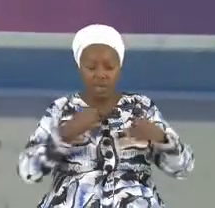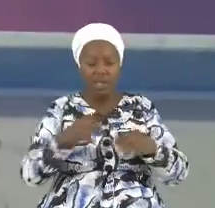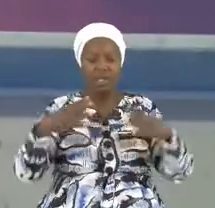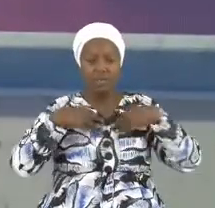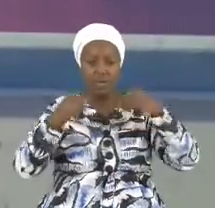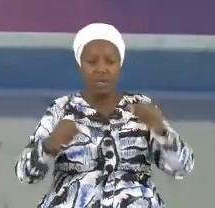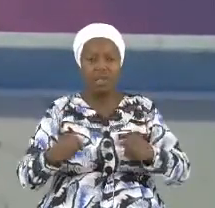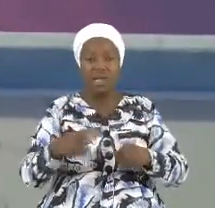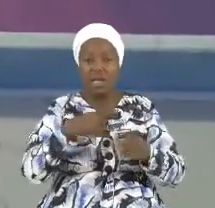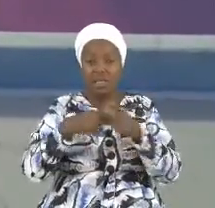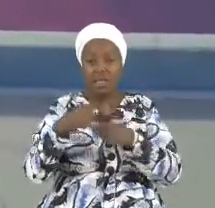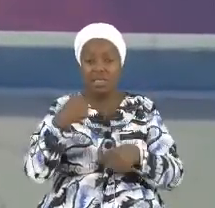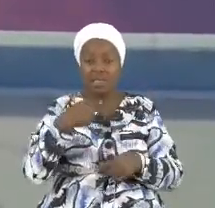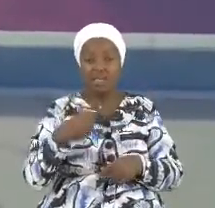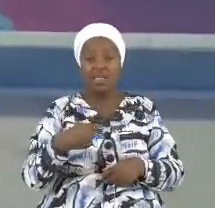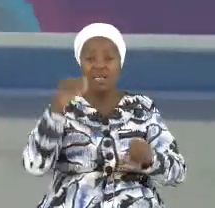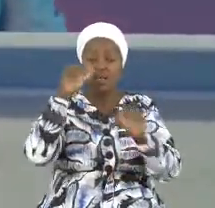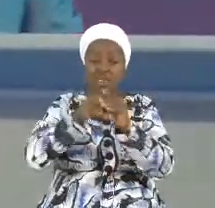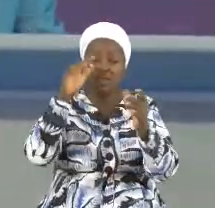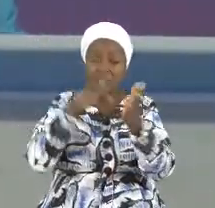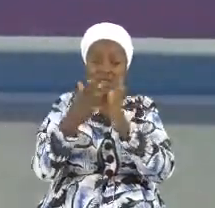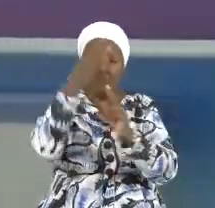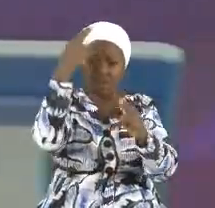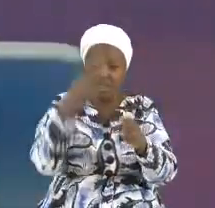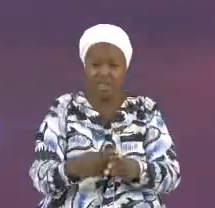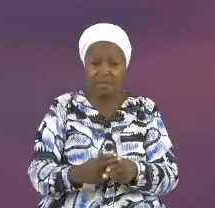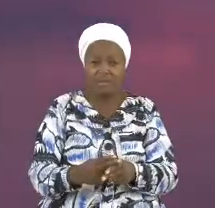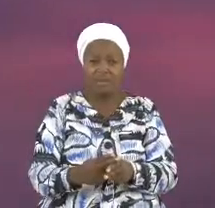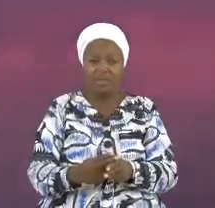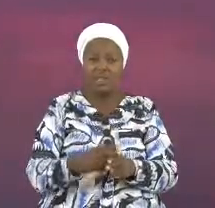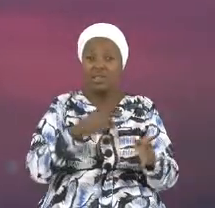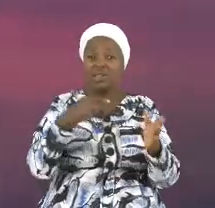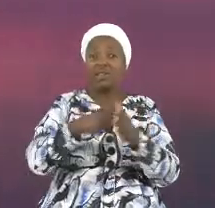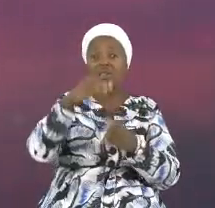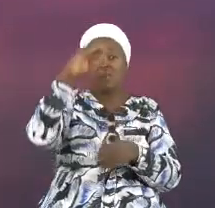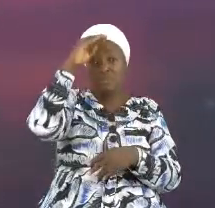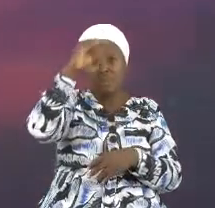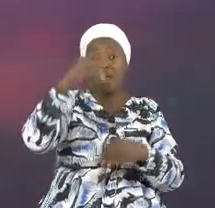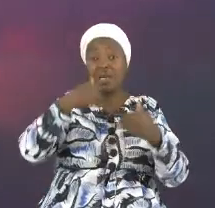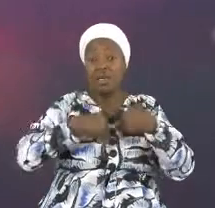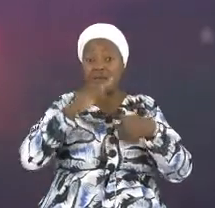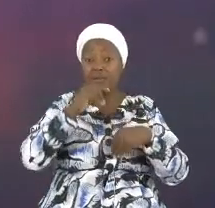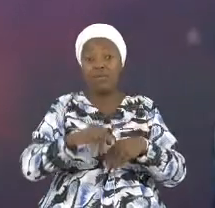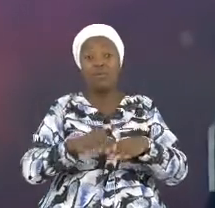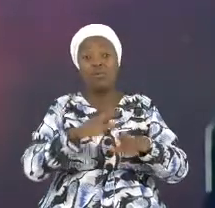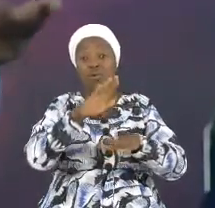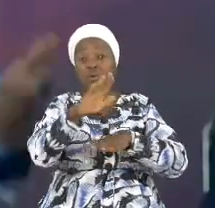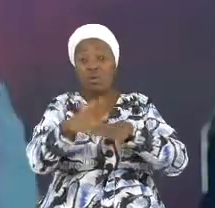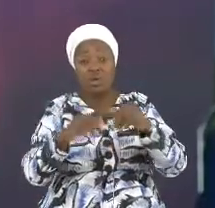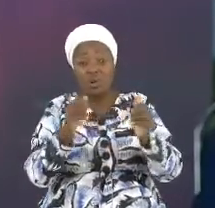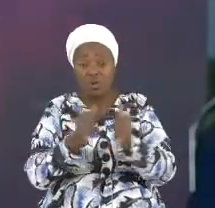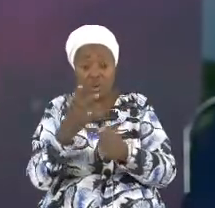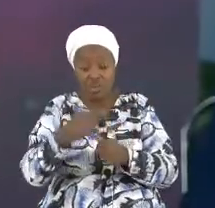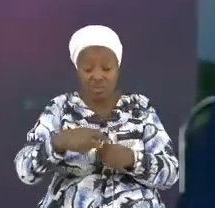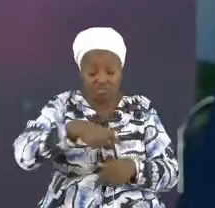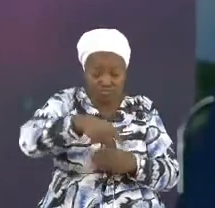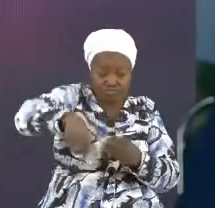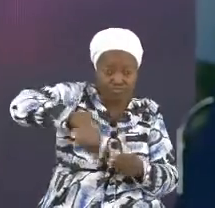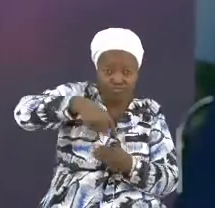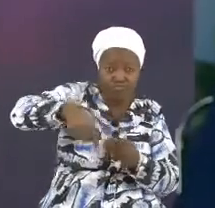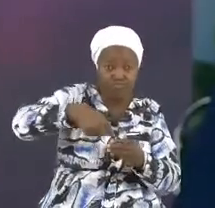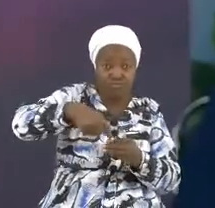Jesus' name. He had been walking on a board with rolling tires under that